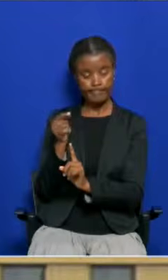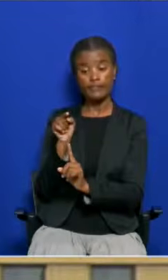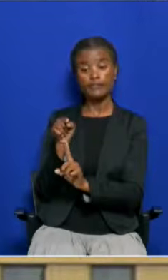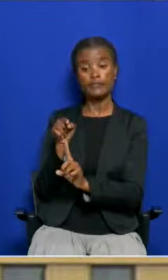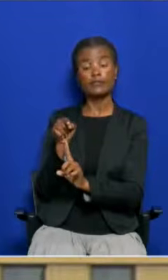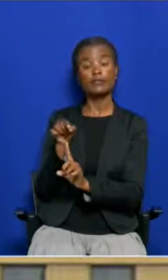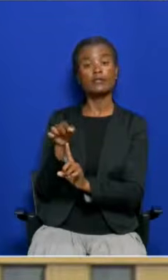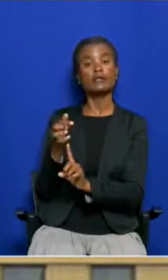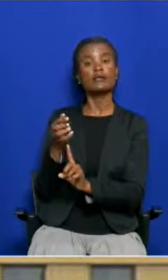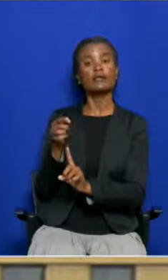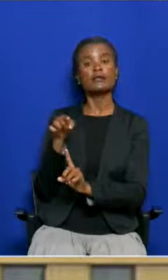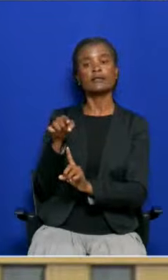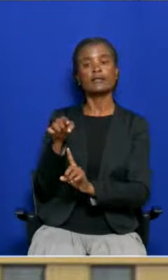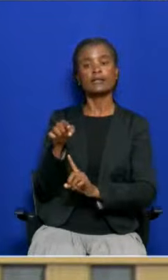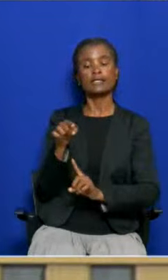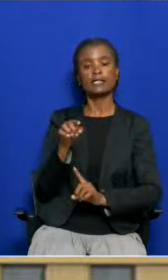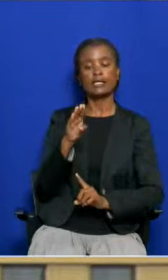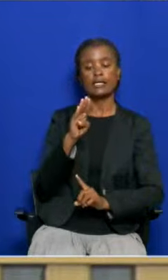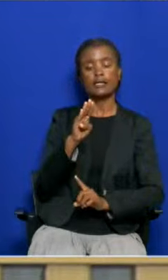Colonel Payat.